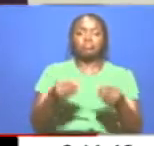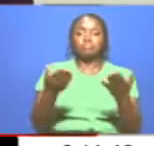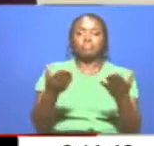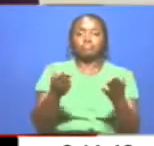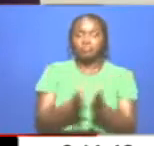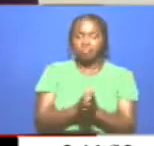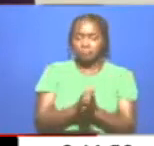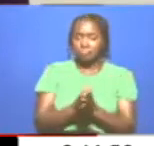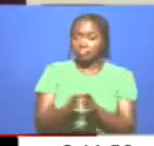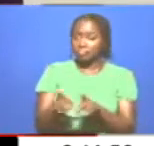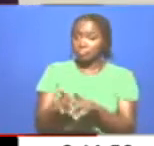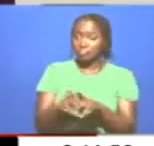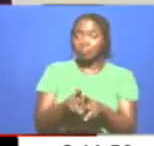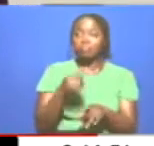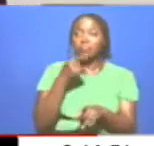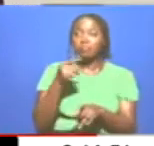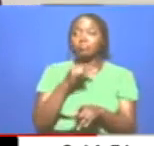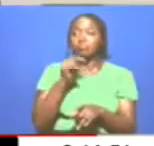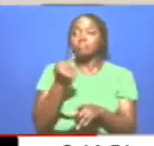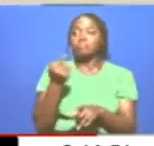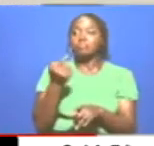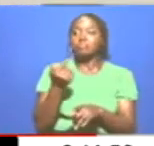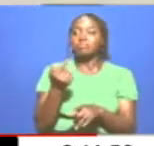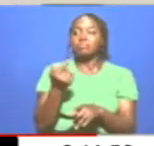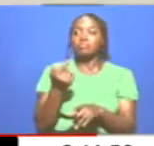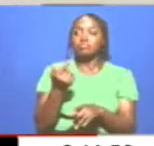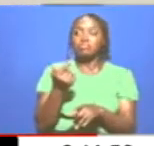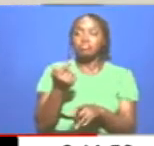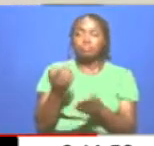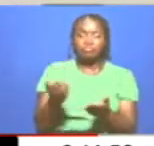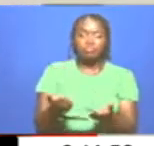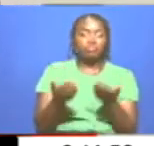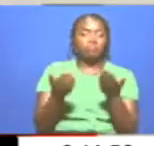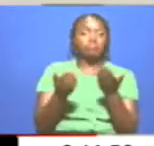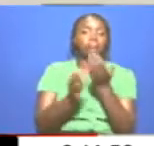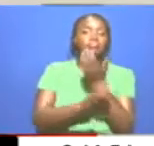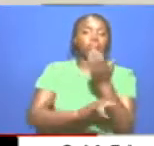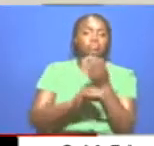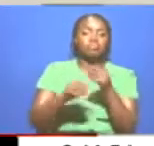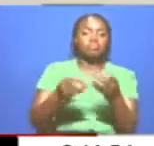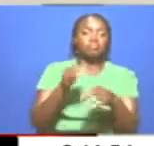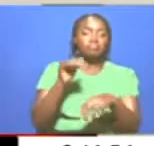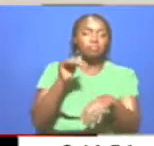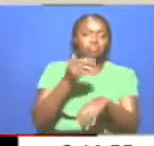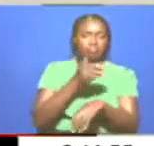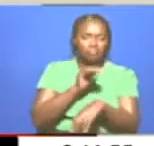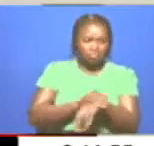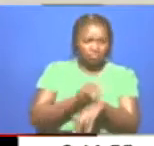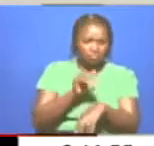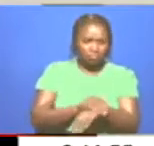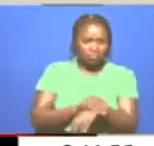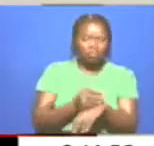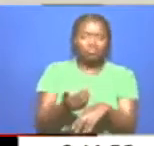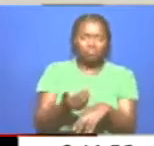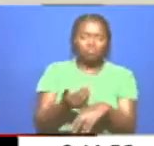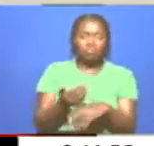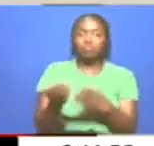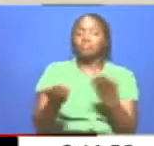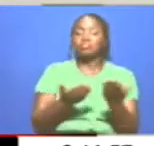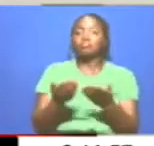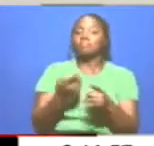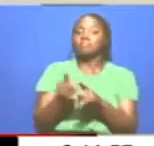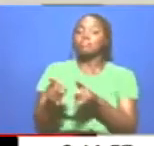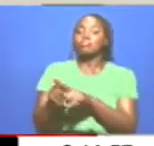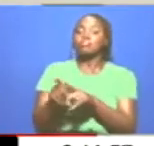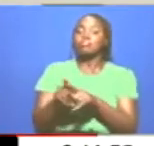to note that this will not only poise the counties to offer very good service, but it will also poise us to offer medical